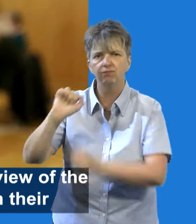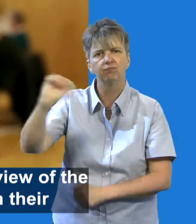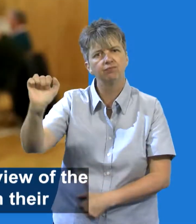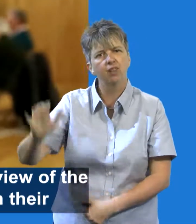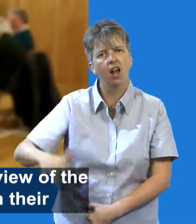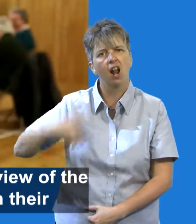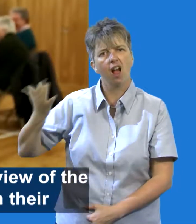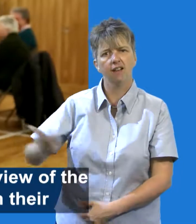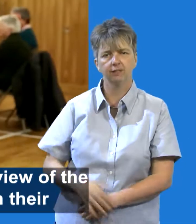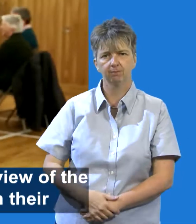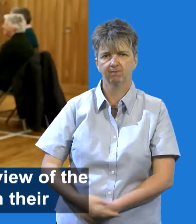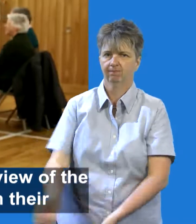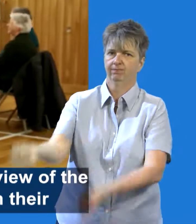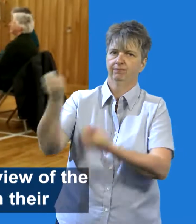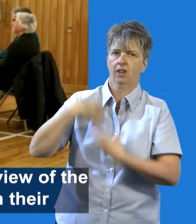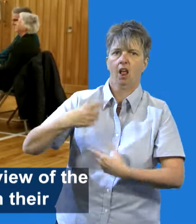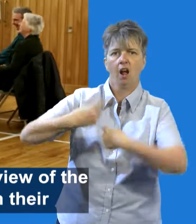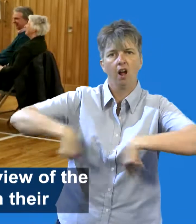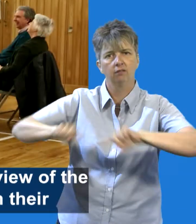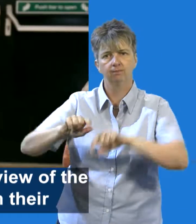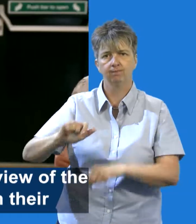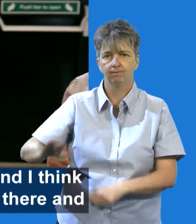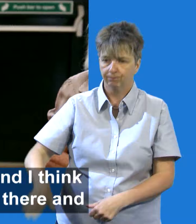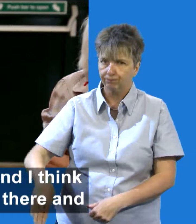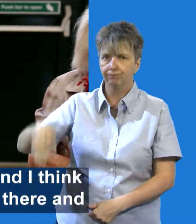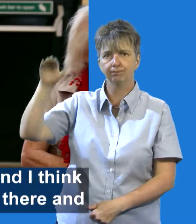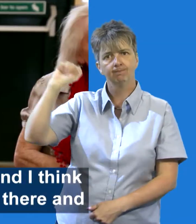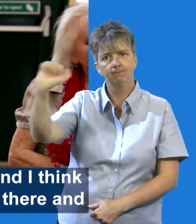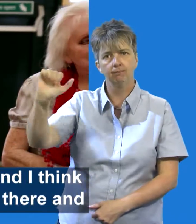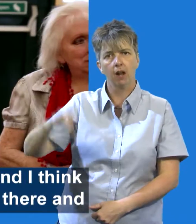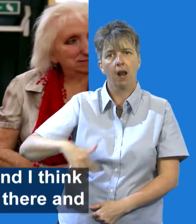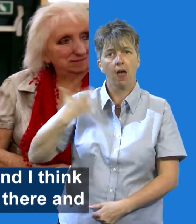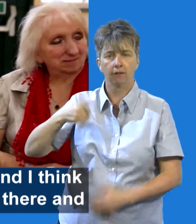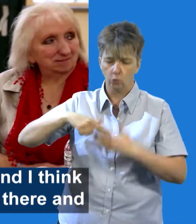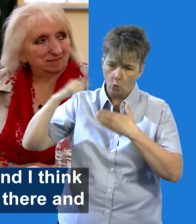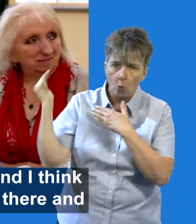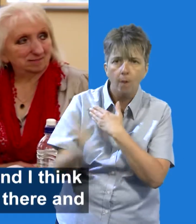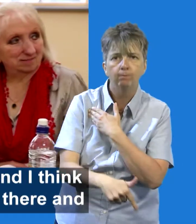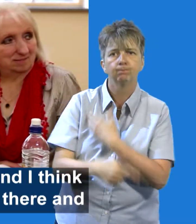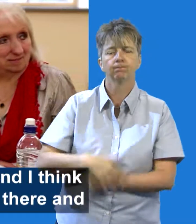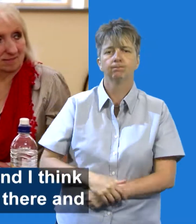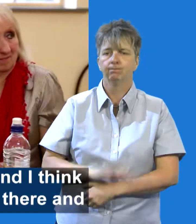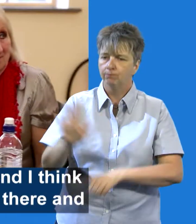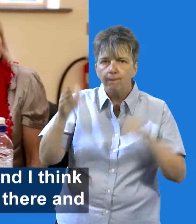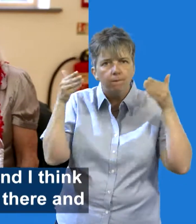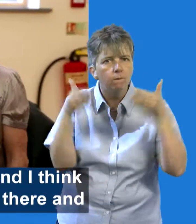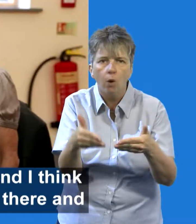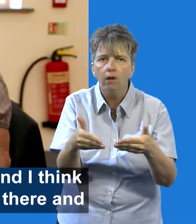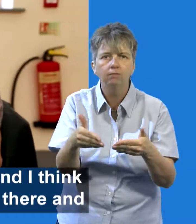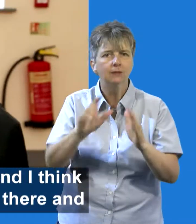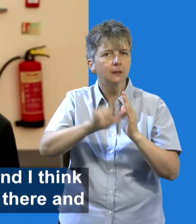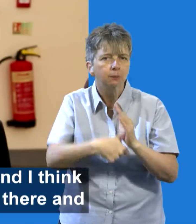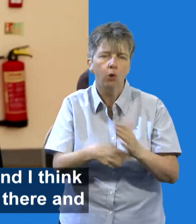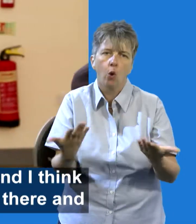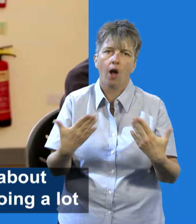condition, we're getting a view of the whole person as a person, with the disability being only secondary. And I think that if we can get that